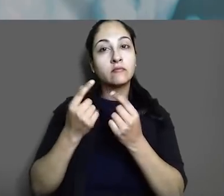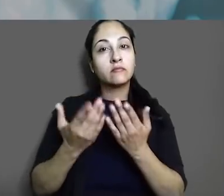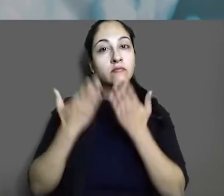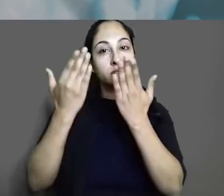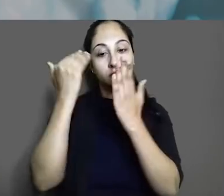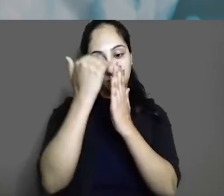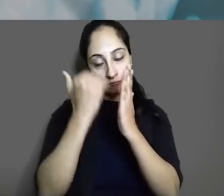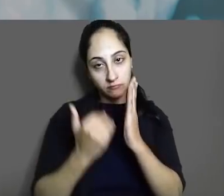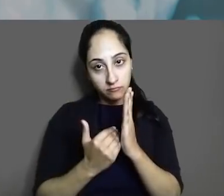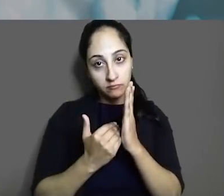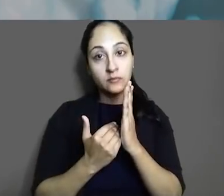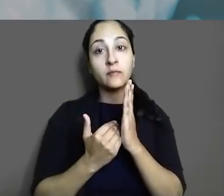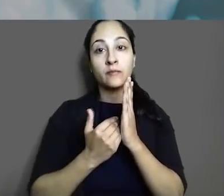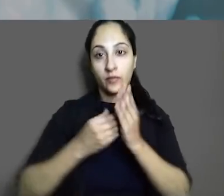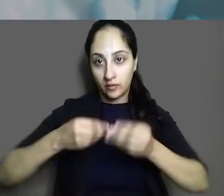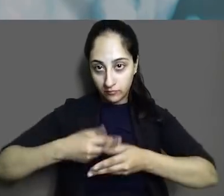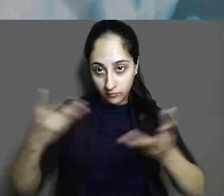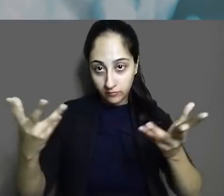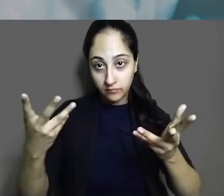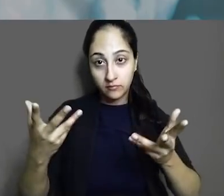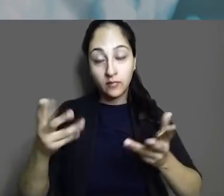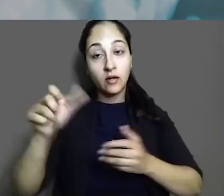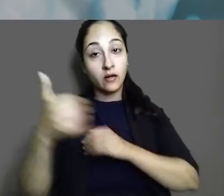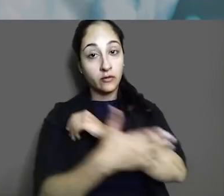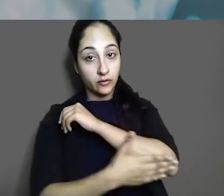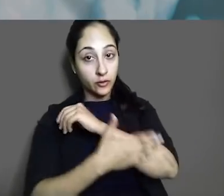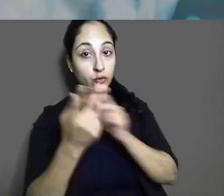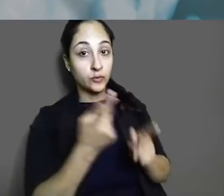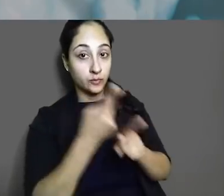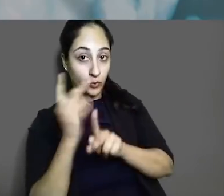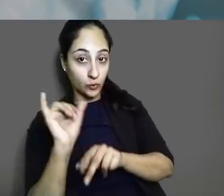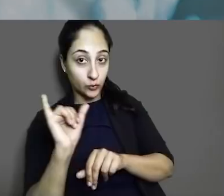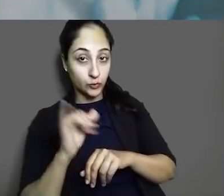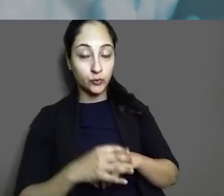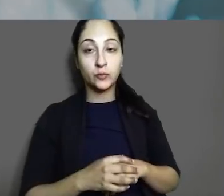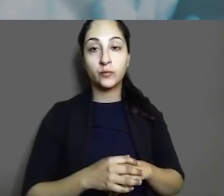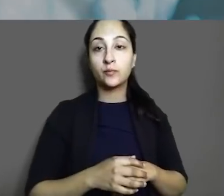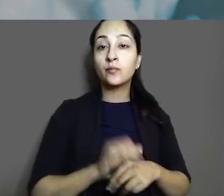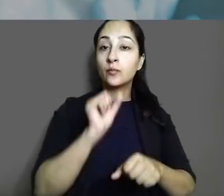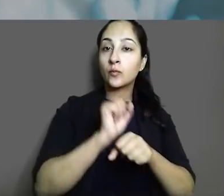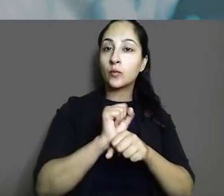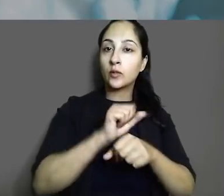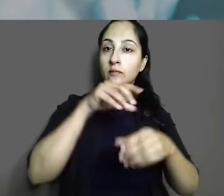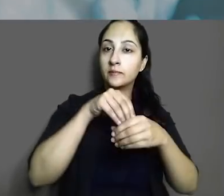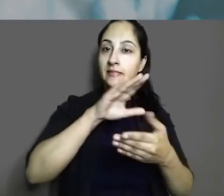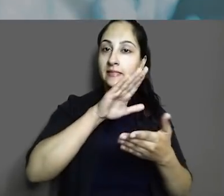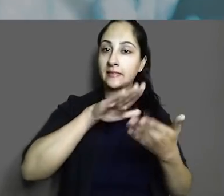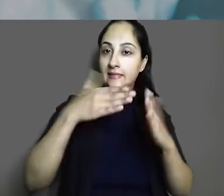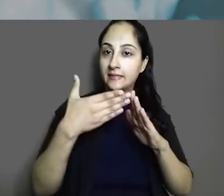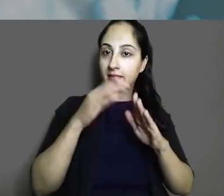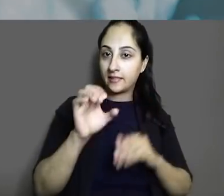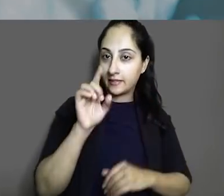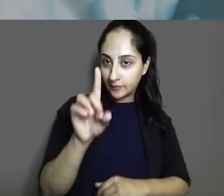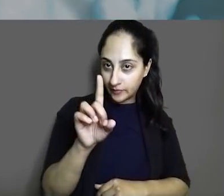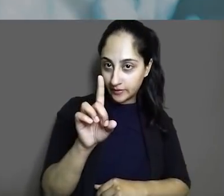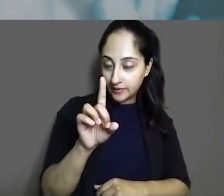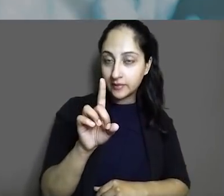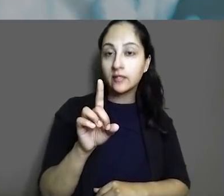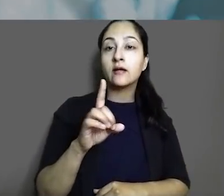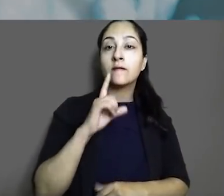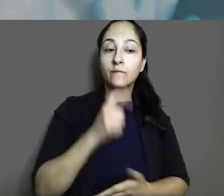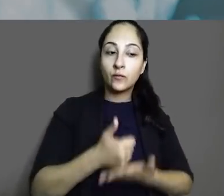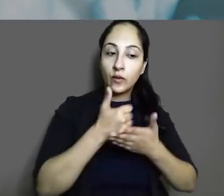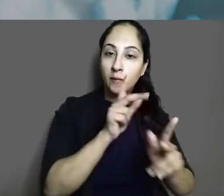jurisdictions internationally. As an associate physician at the Metro City Medical Clinic in inner city Edmonton, Dr. Ismail has a